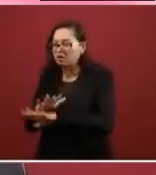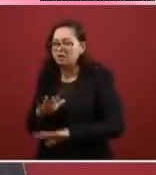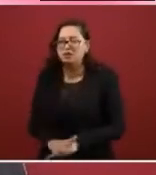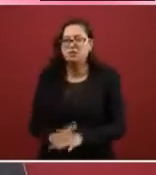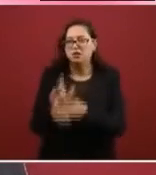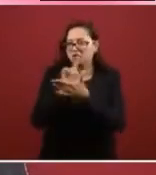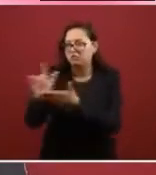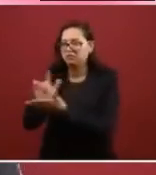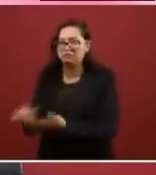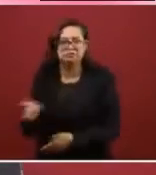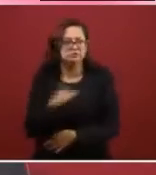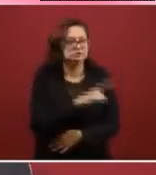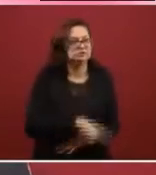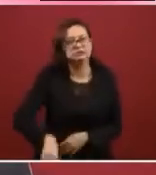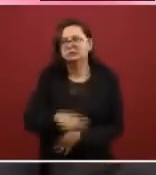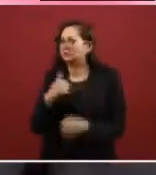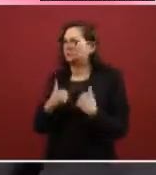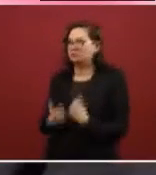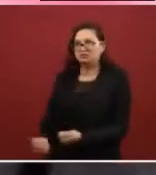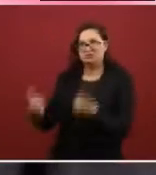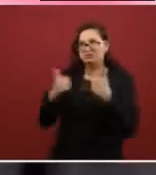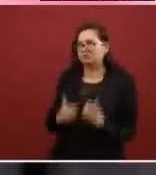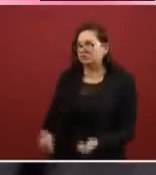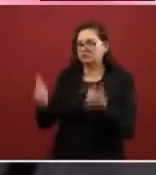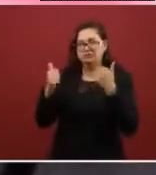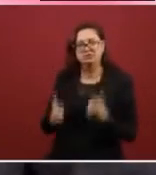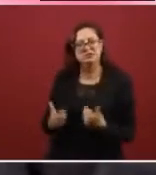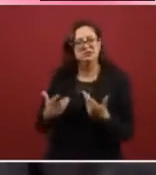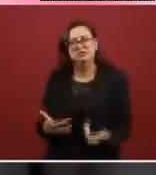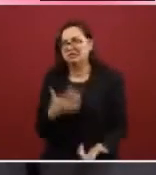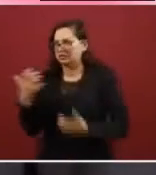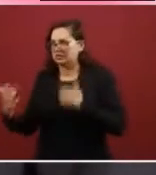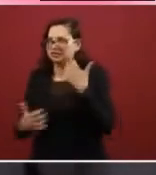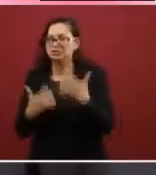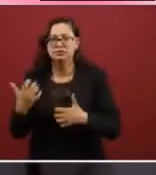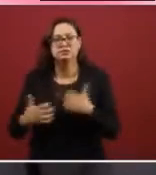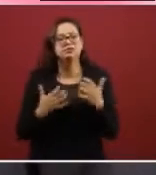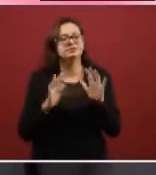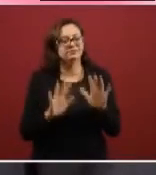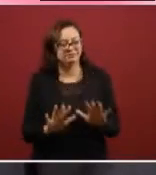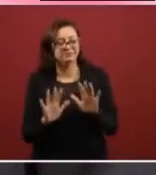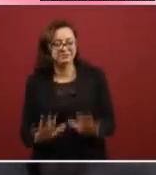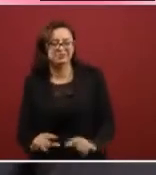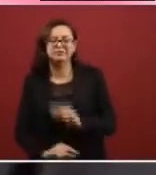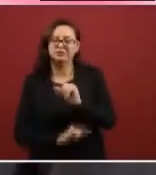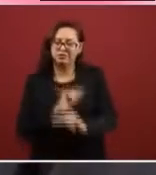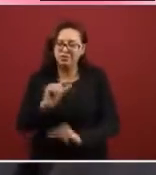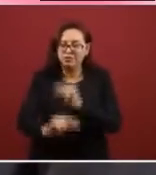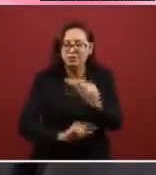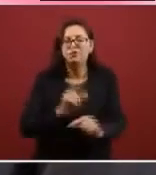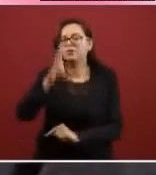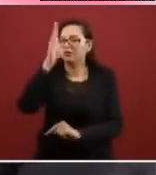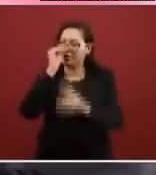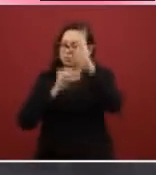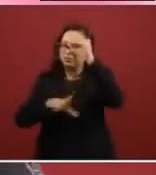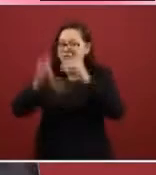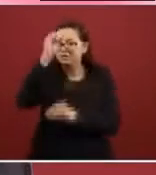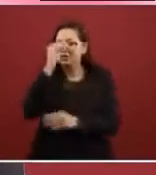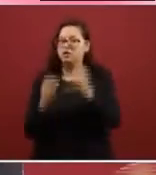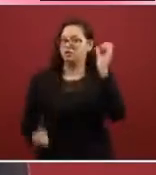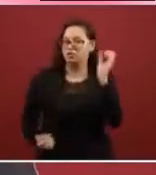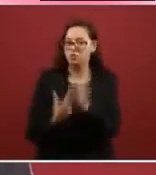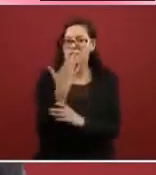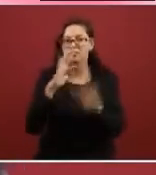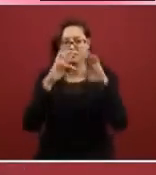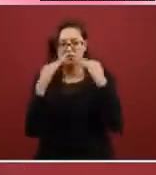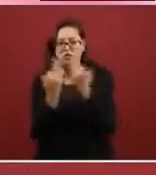readjustments. That's how they're going to wind up understanding that it's different. La relación con los